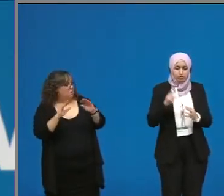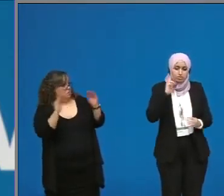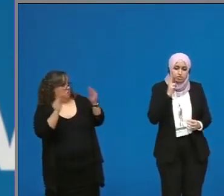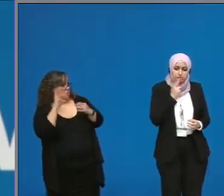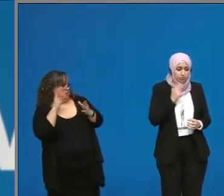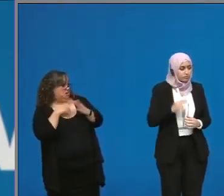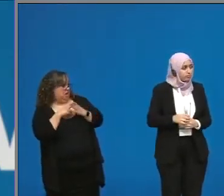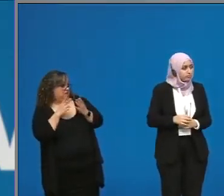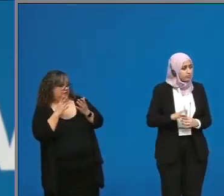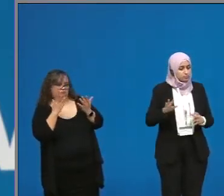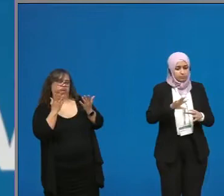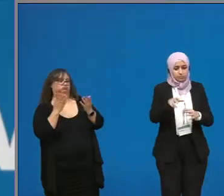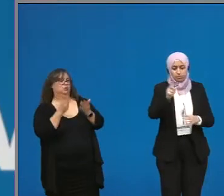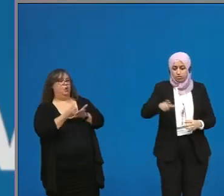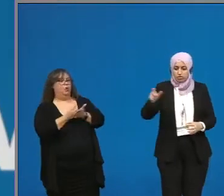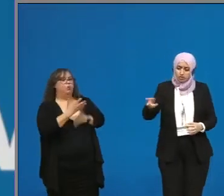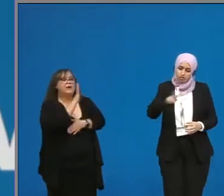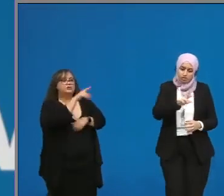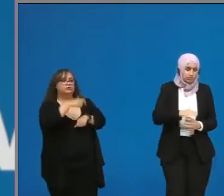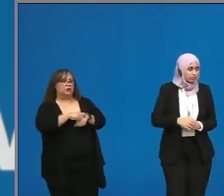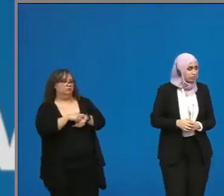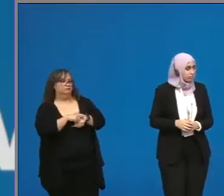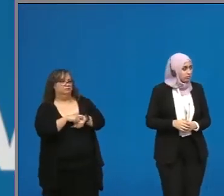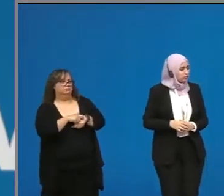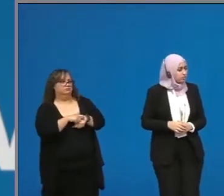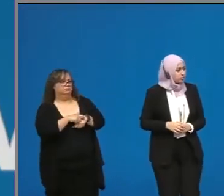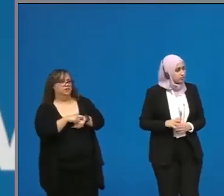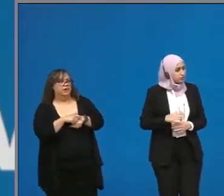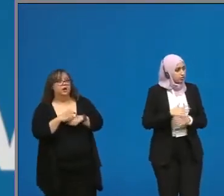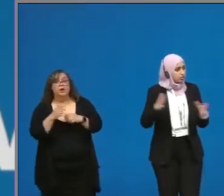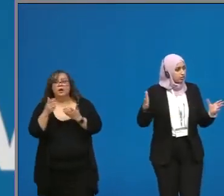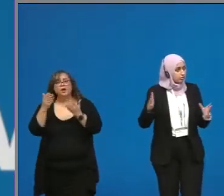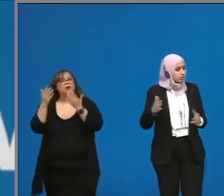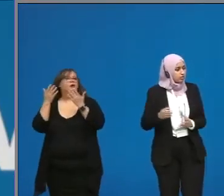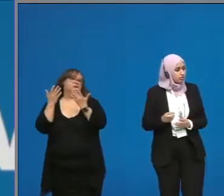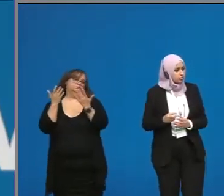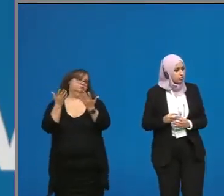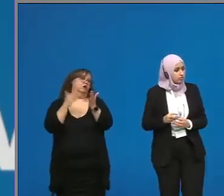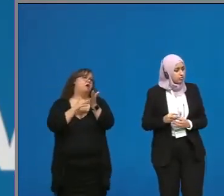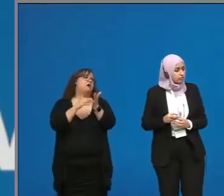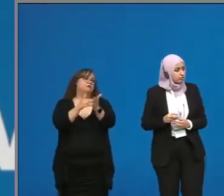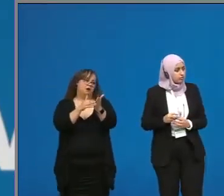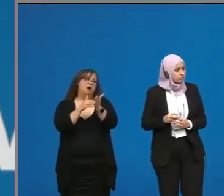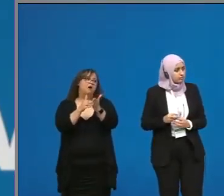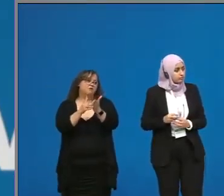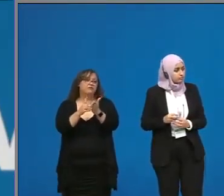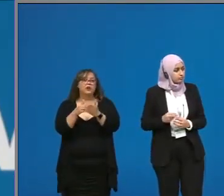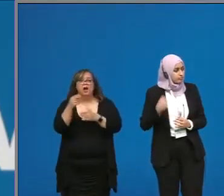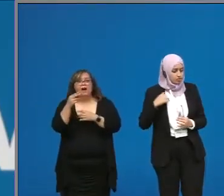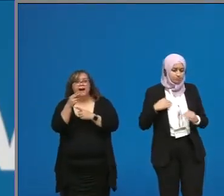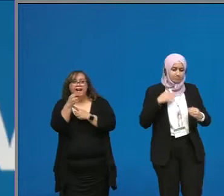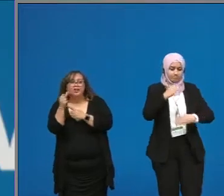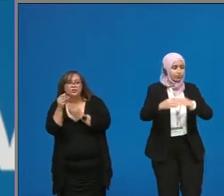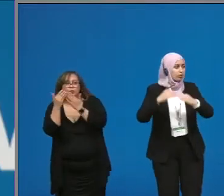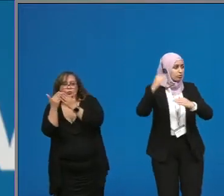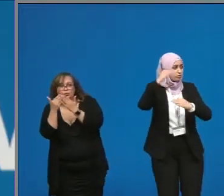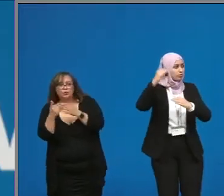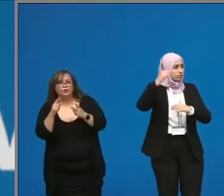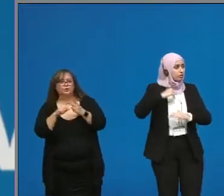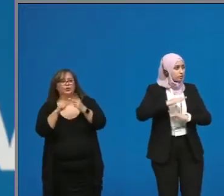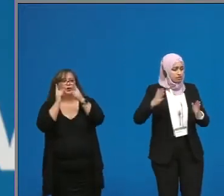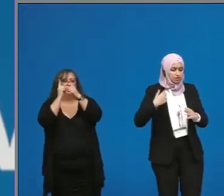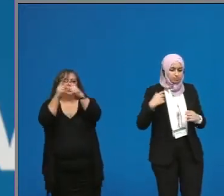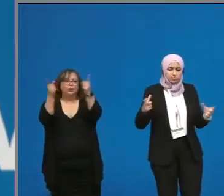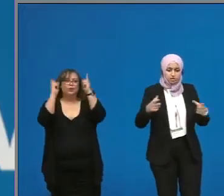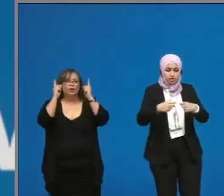we noticed that many high schoolers and university students develop research projects that are very cool for deaf people, but they don't